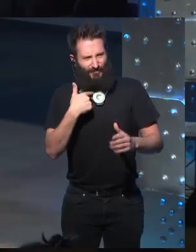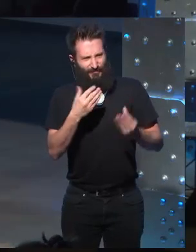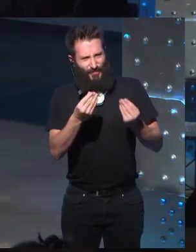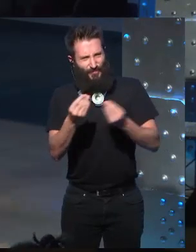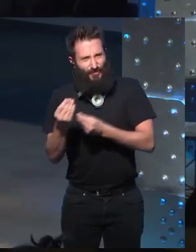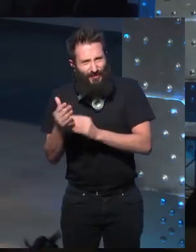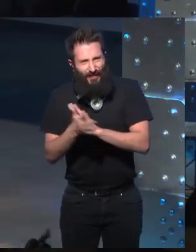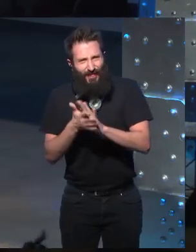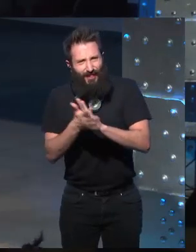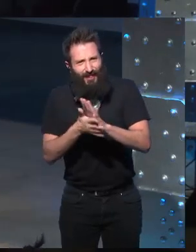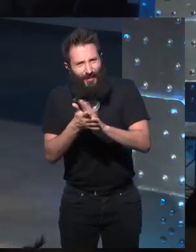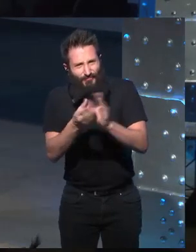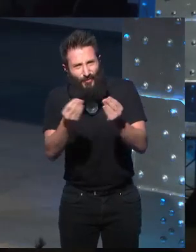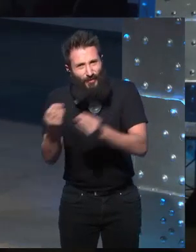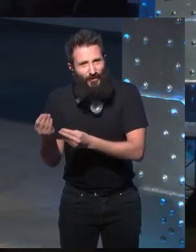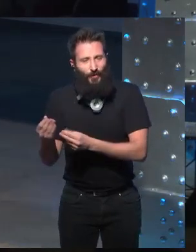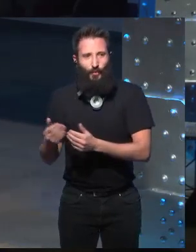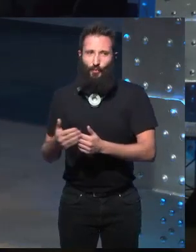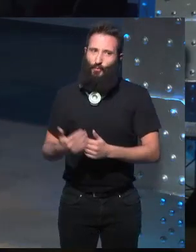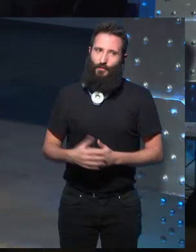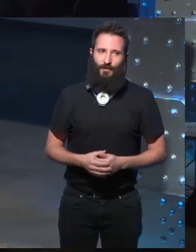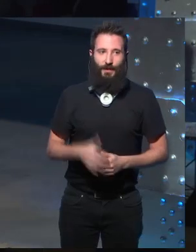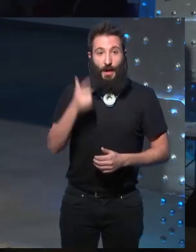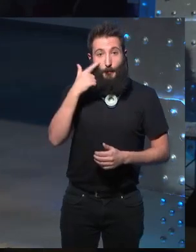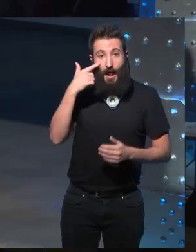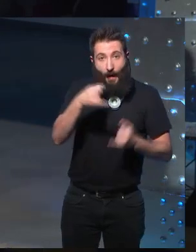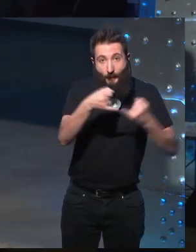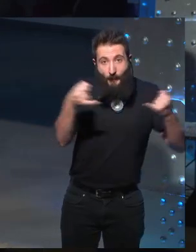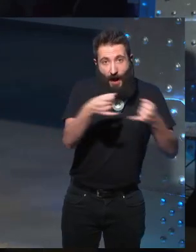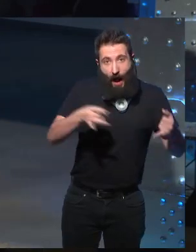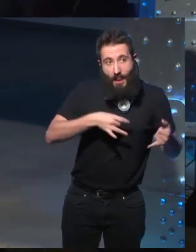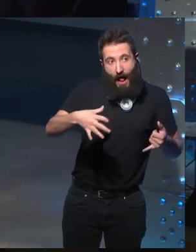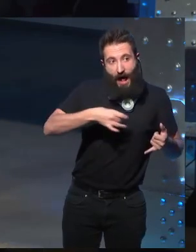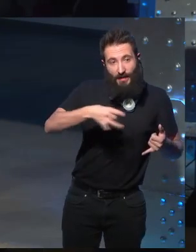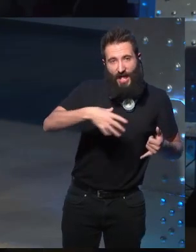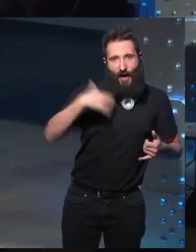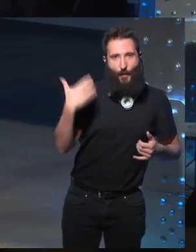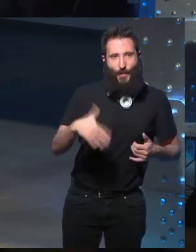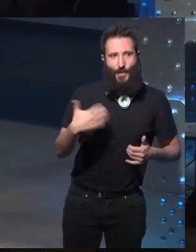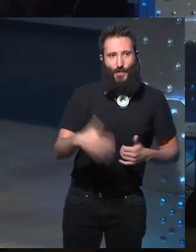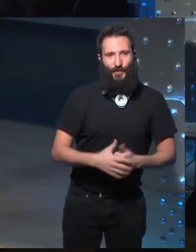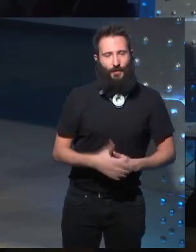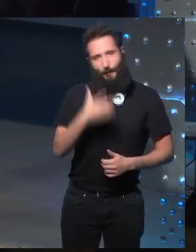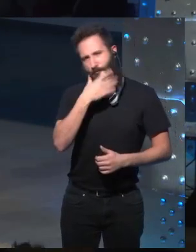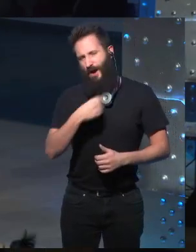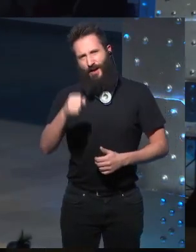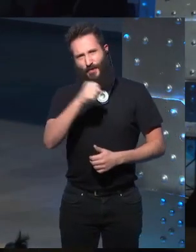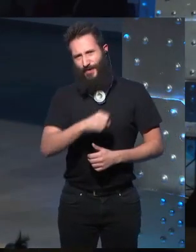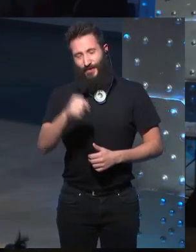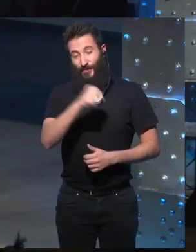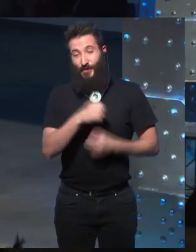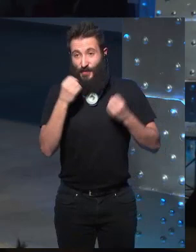Más o menos. More or less. Mira la Vía Láctea. Milky Way. There we are, the Milky Way.